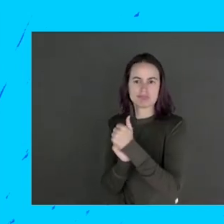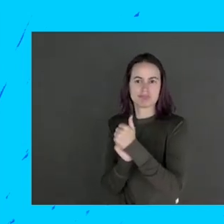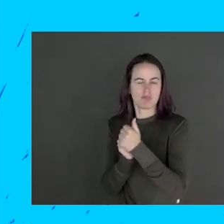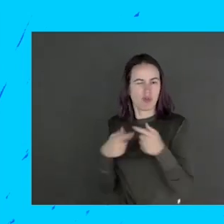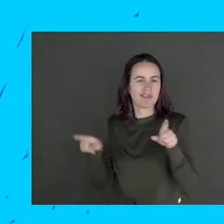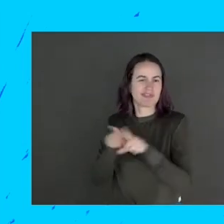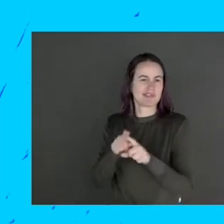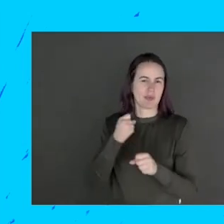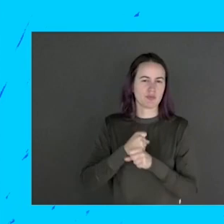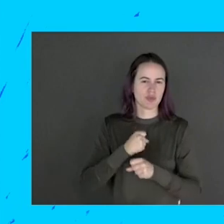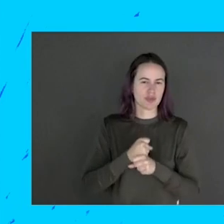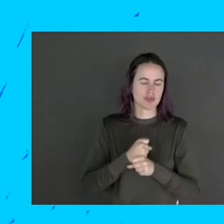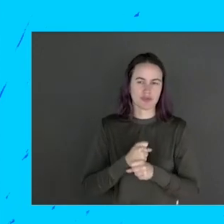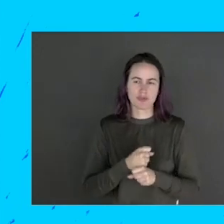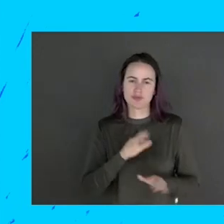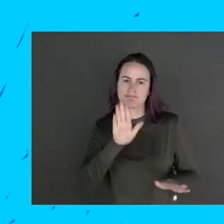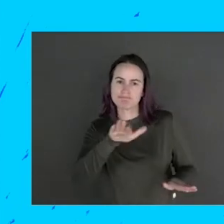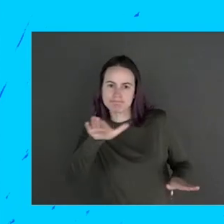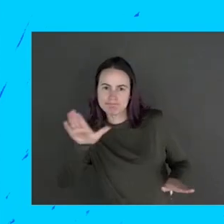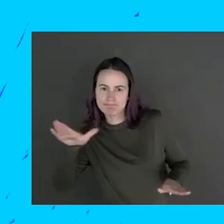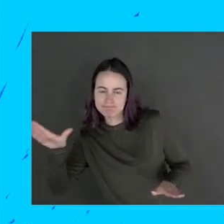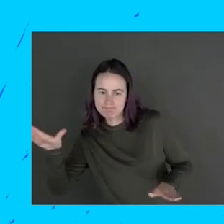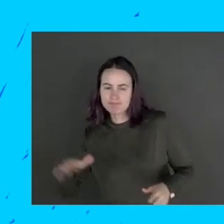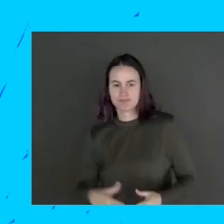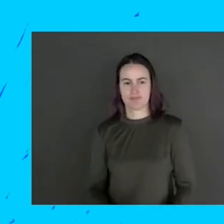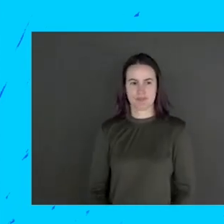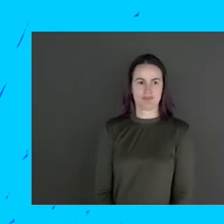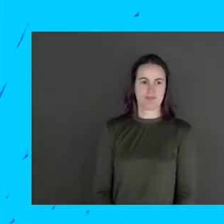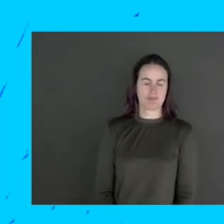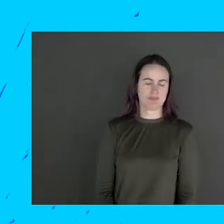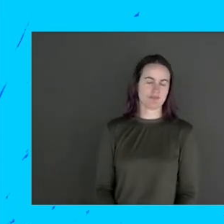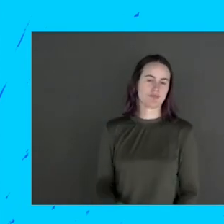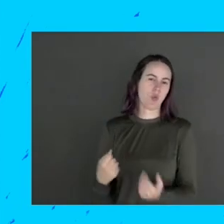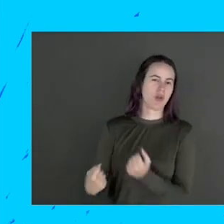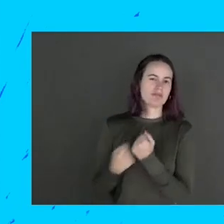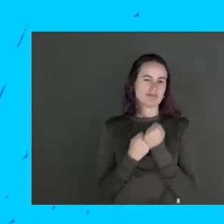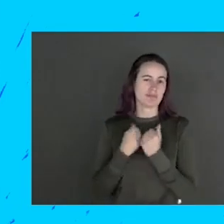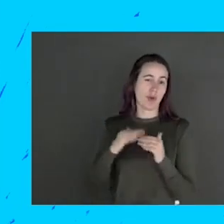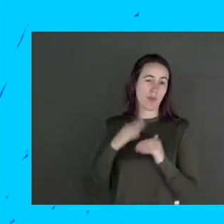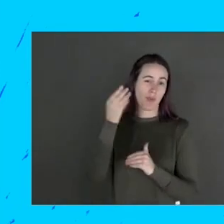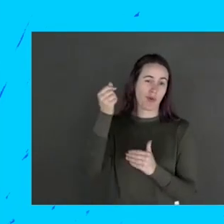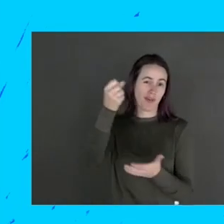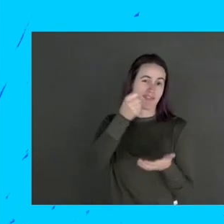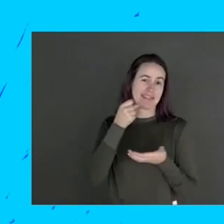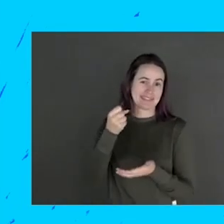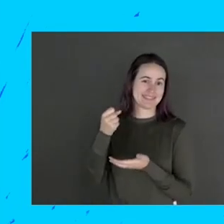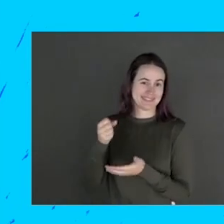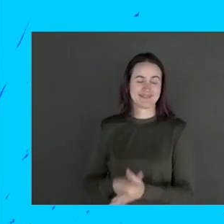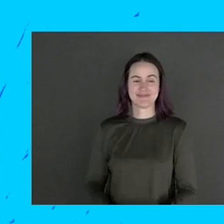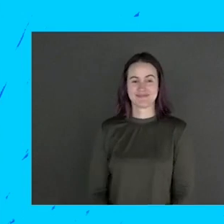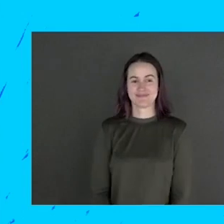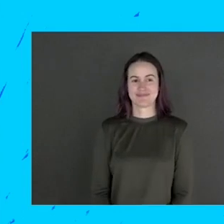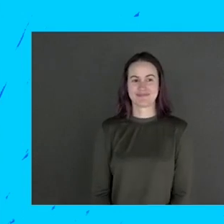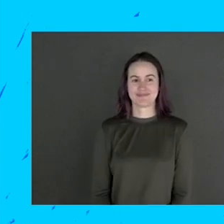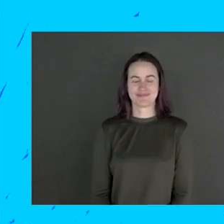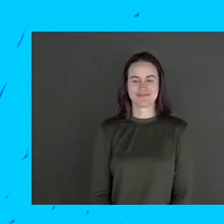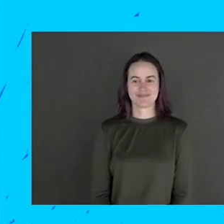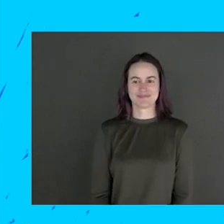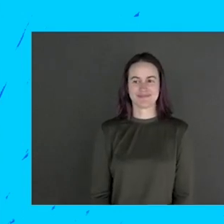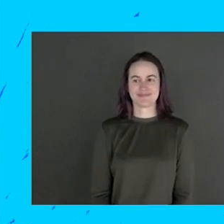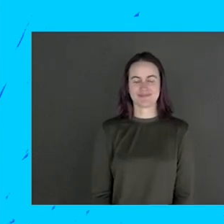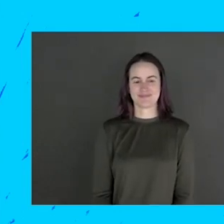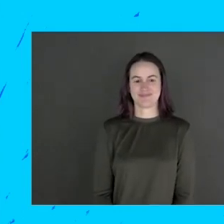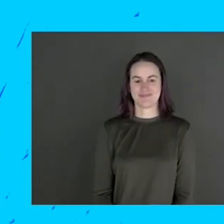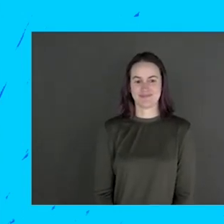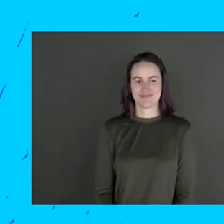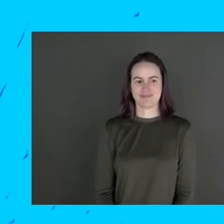other organizations, for you to be able to tap the funding that is sustainable. So we also have to